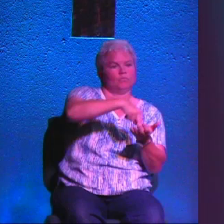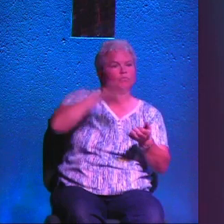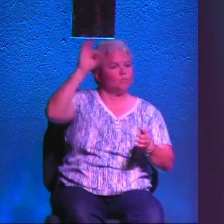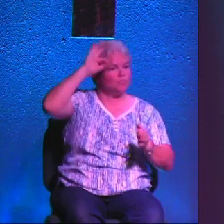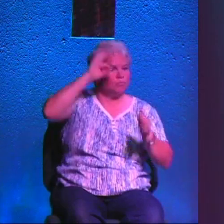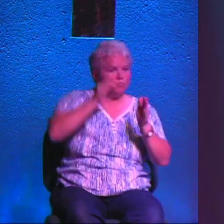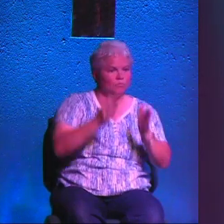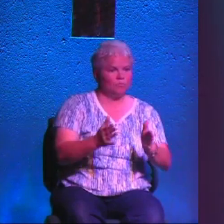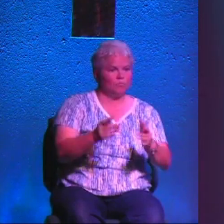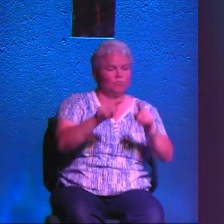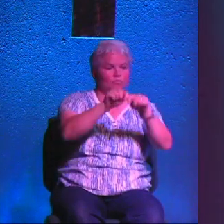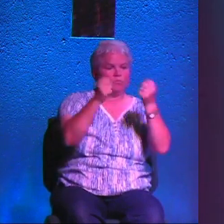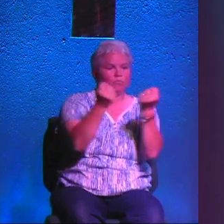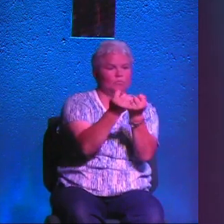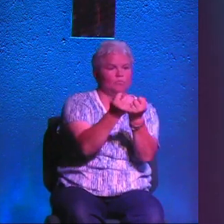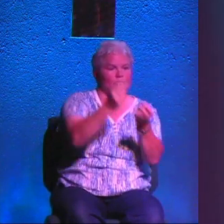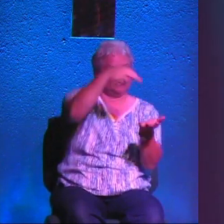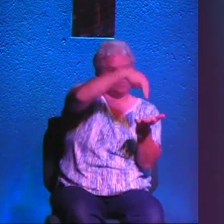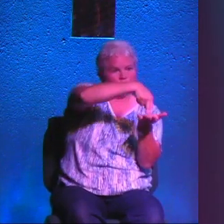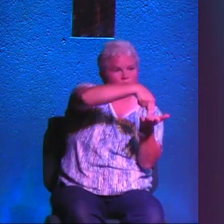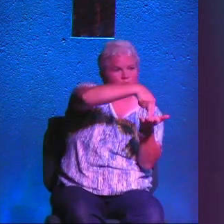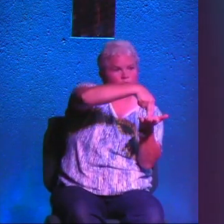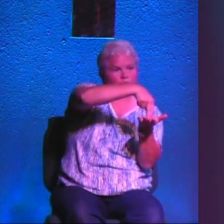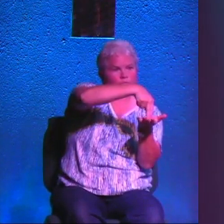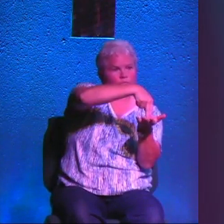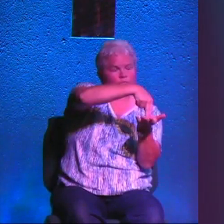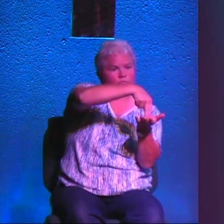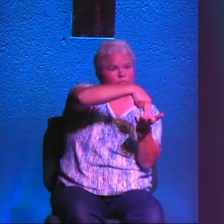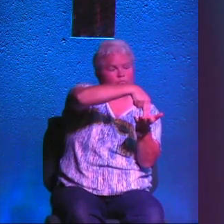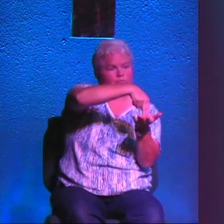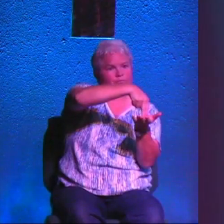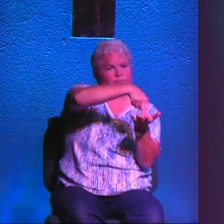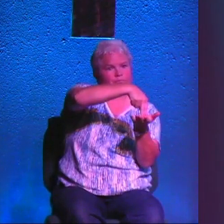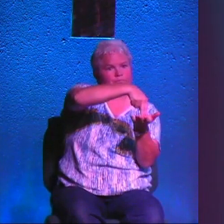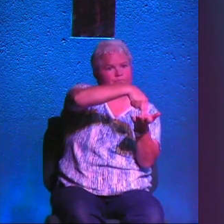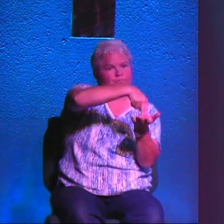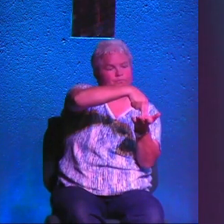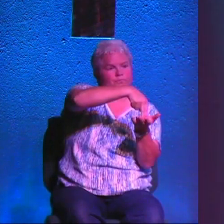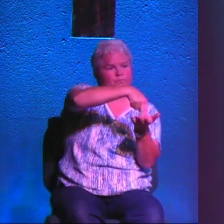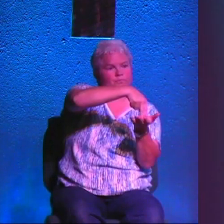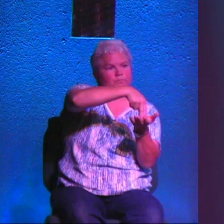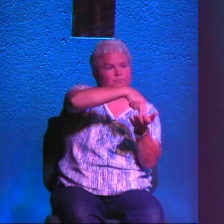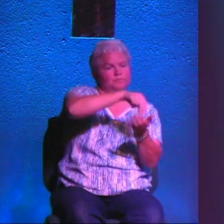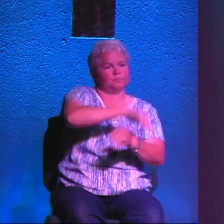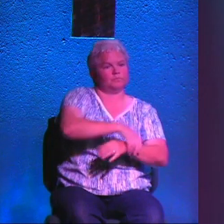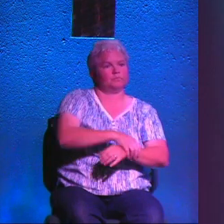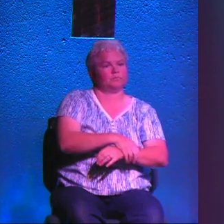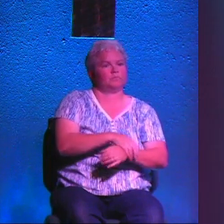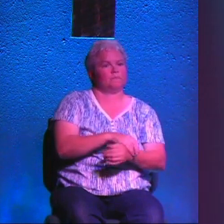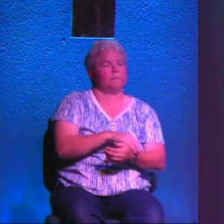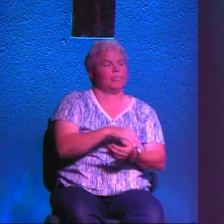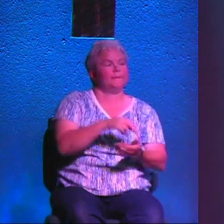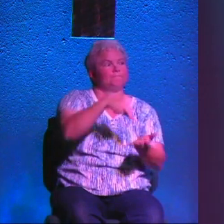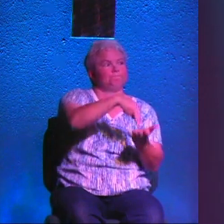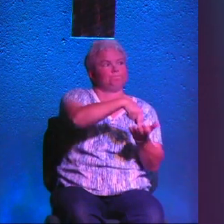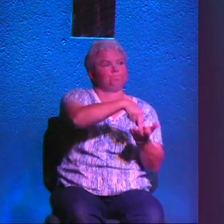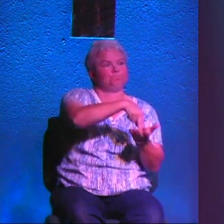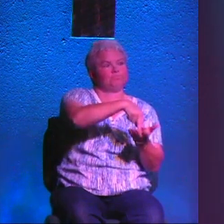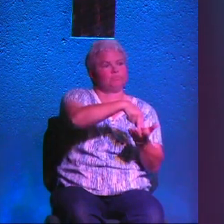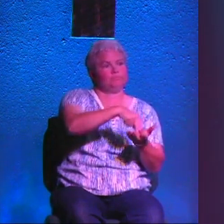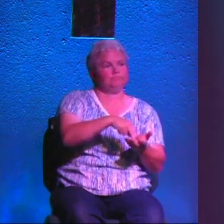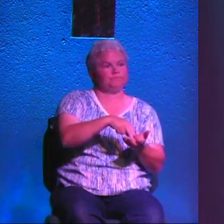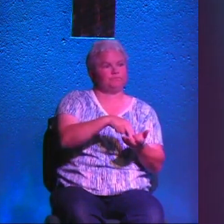stand up, Charmaine. That was weird. We got all sorts of crazy sound stuff.